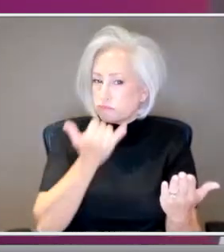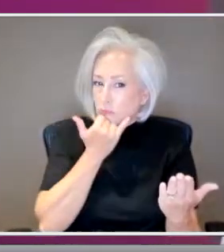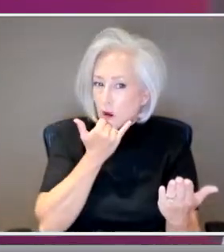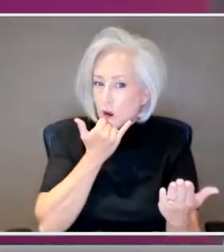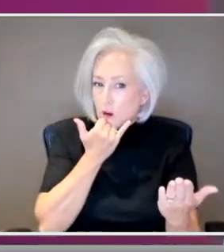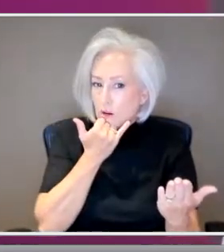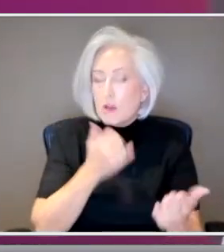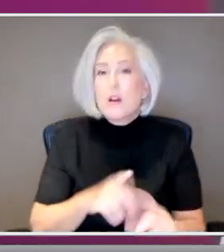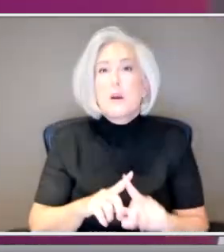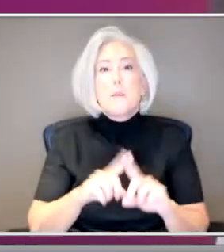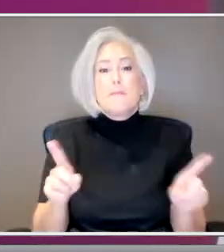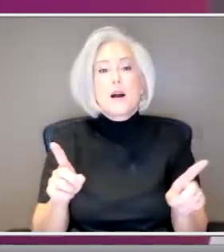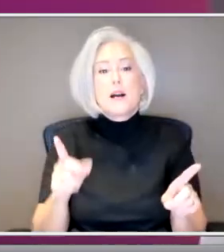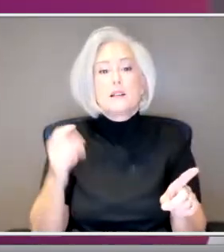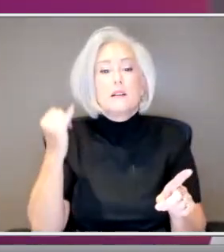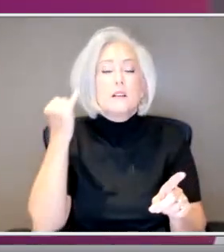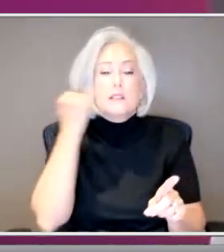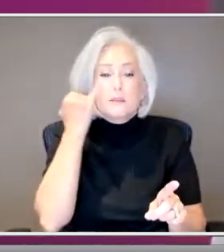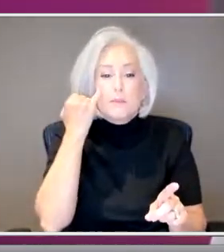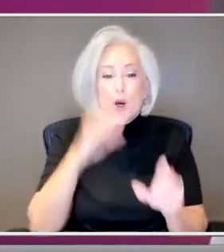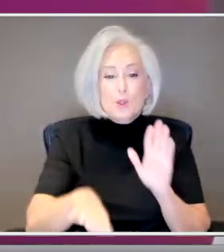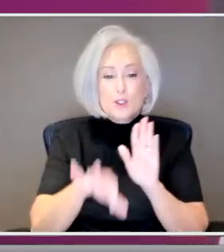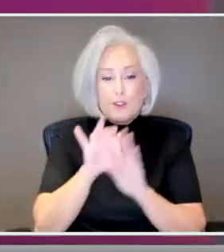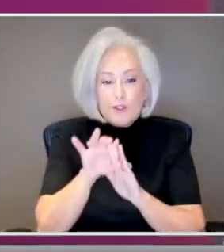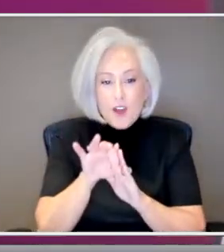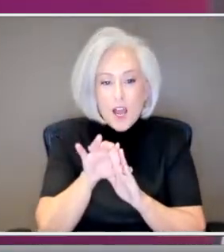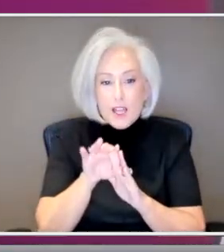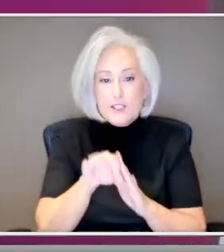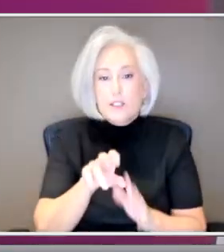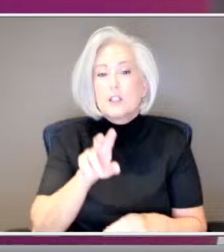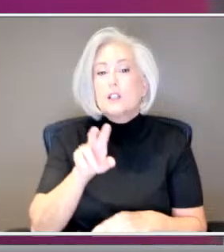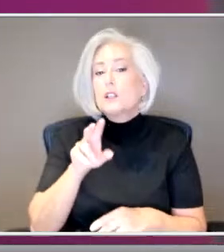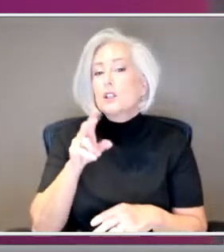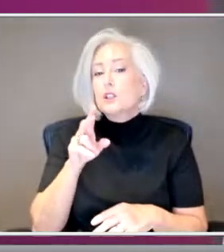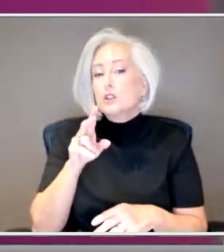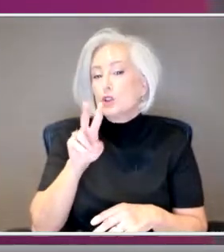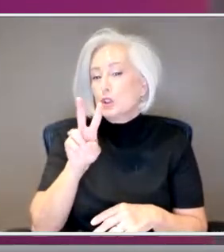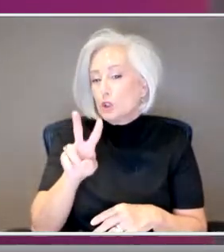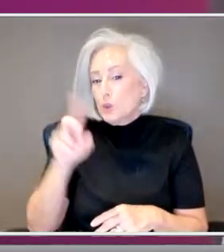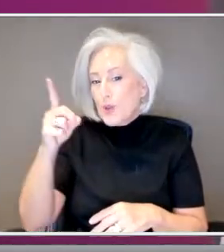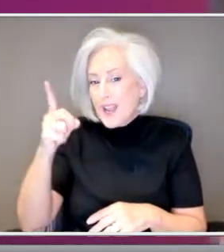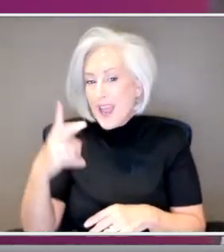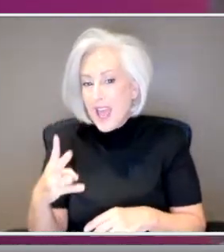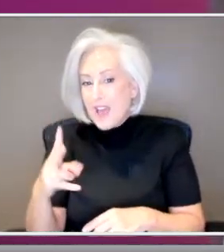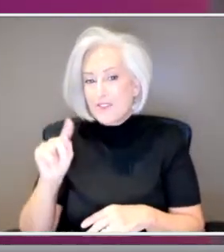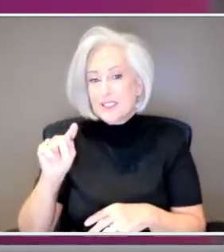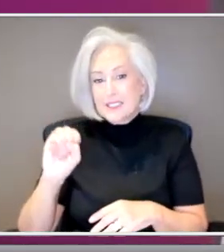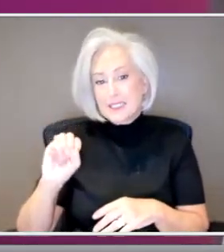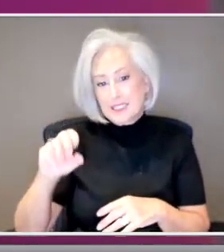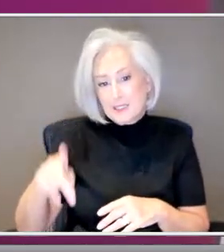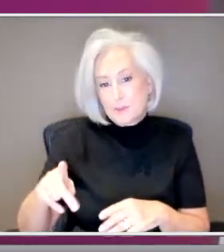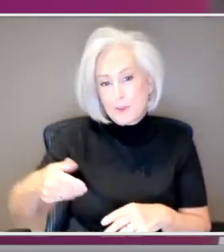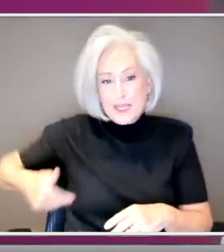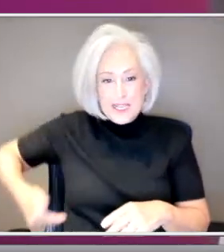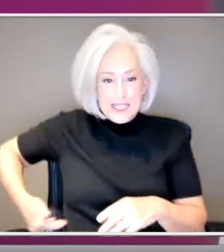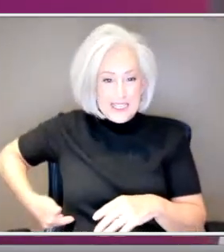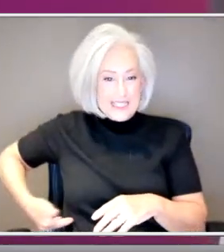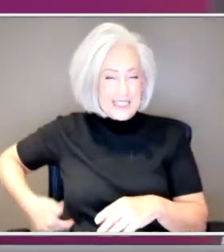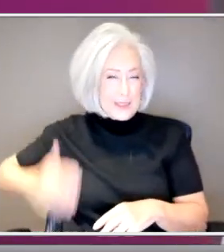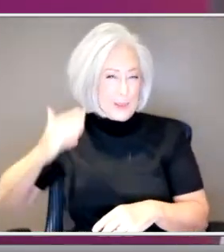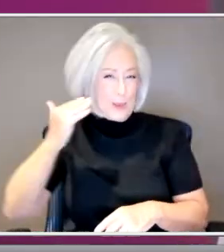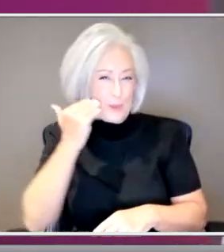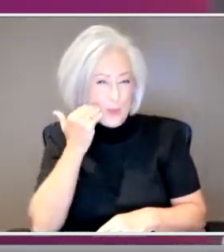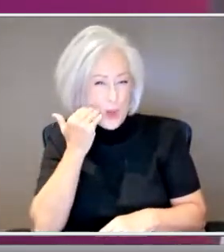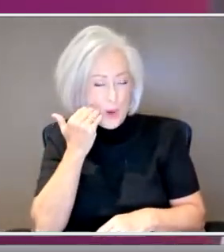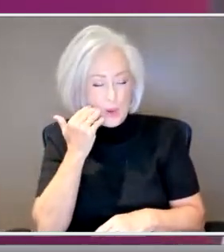like instead of 2 teaspoons, you find 2.5 teaspoons? You're like, intuitively, you kind of know, but maybe it doesn't. So those are what we